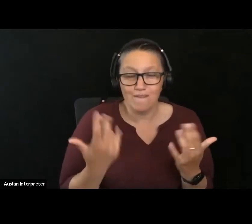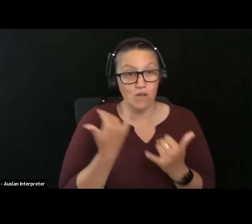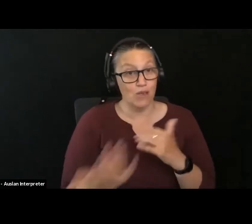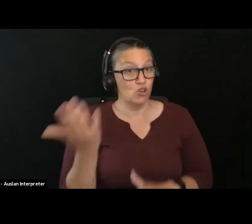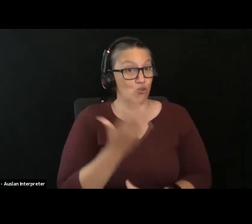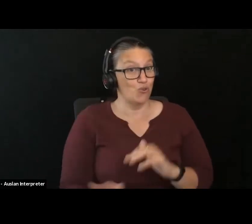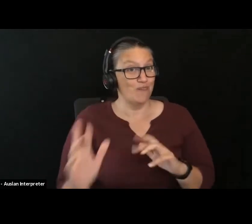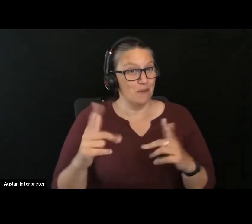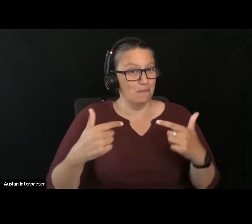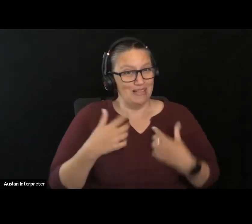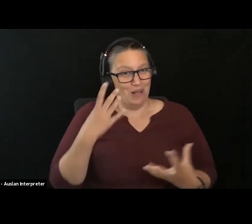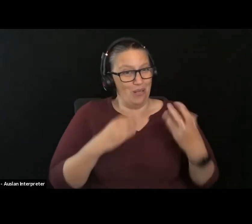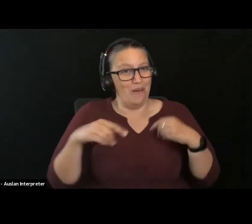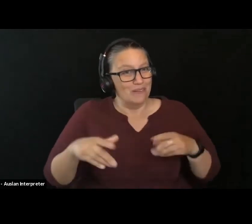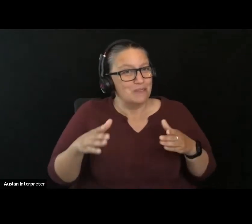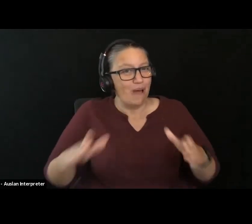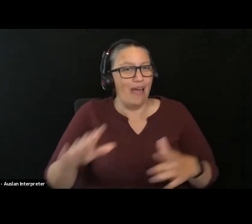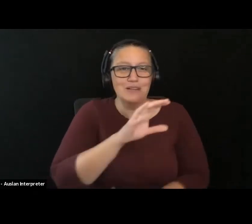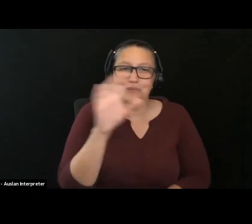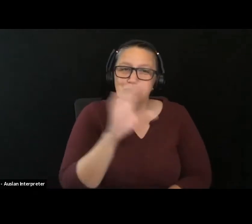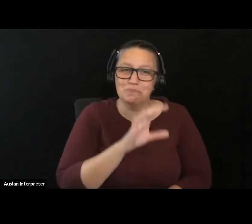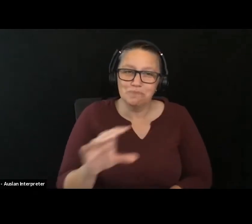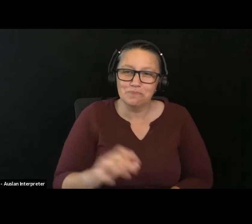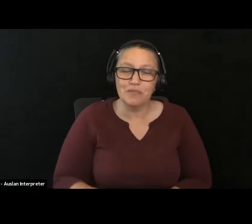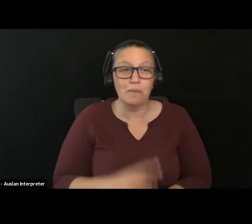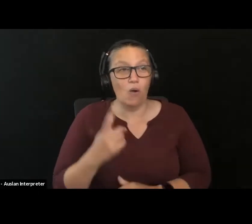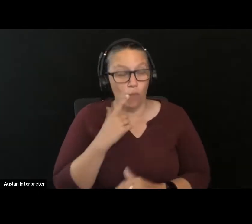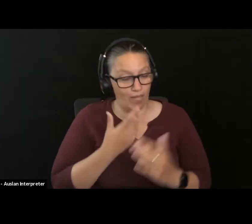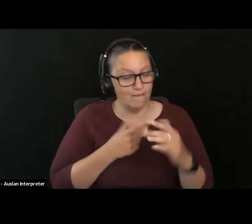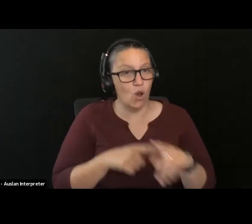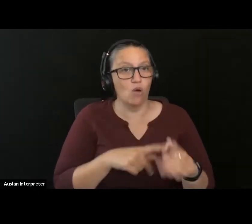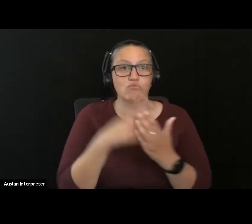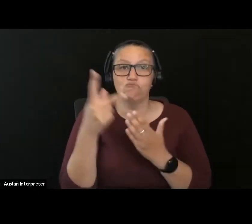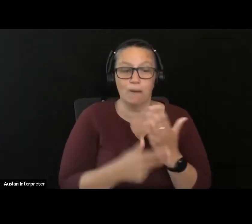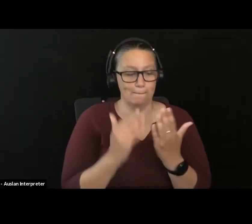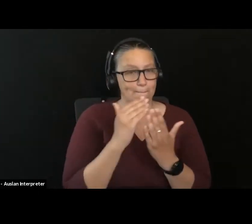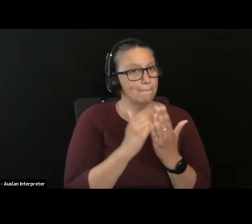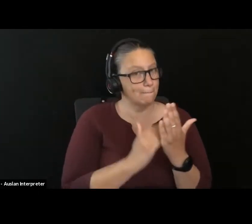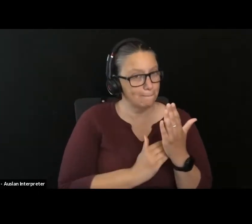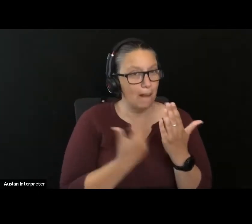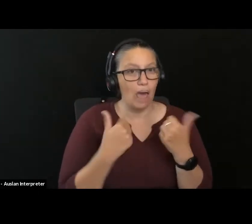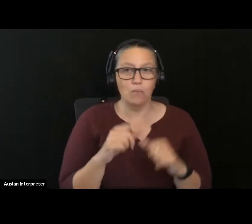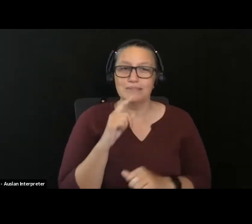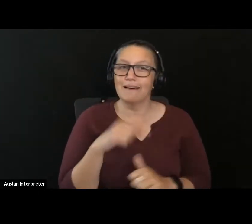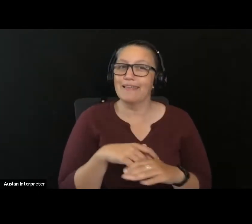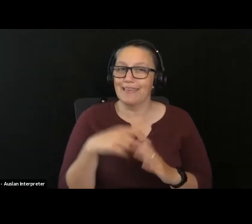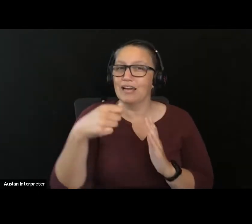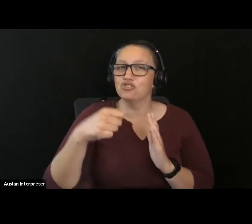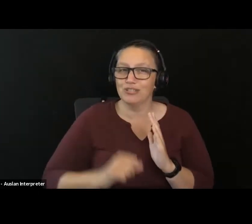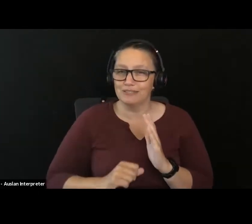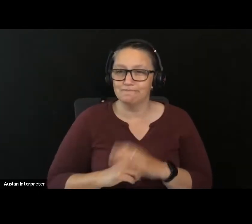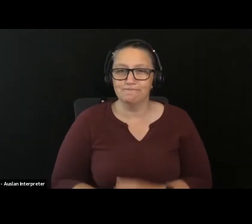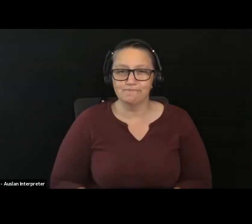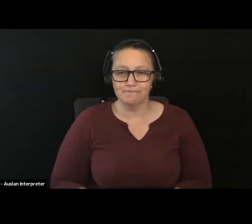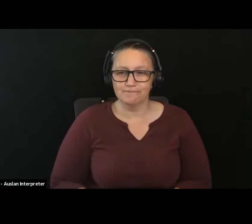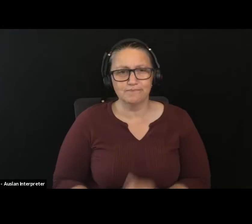me, but we will go through the program as listed in the agenda for the session. And at various